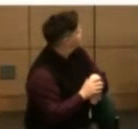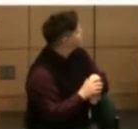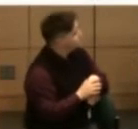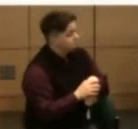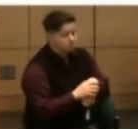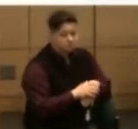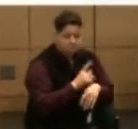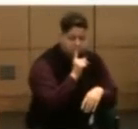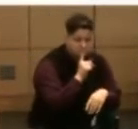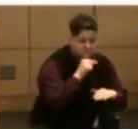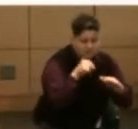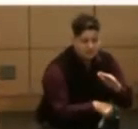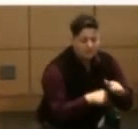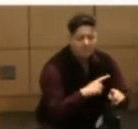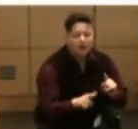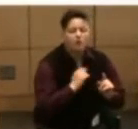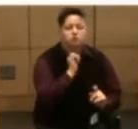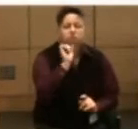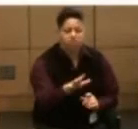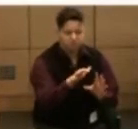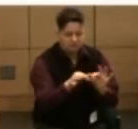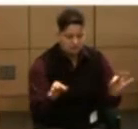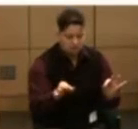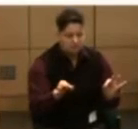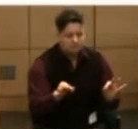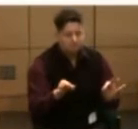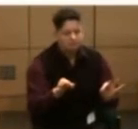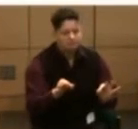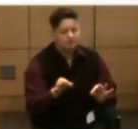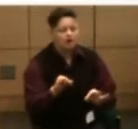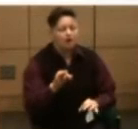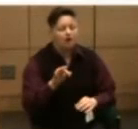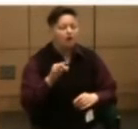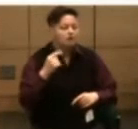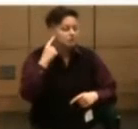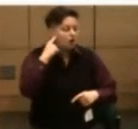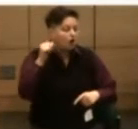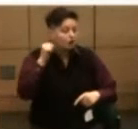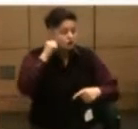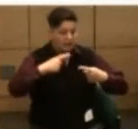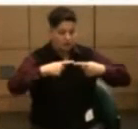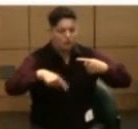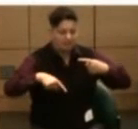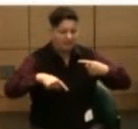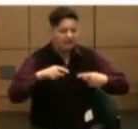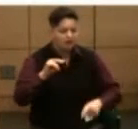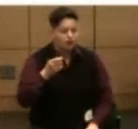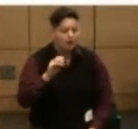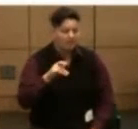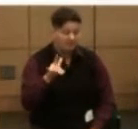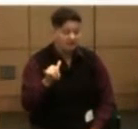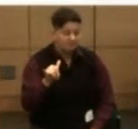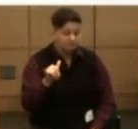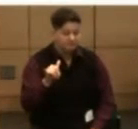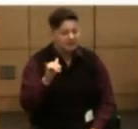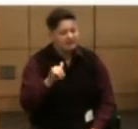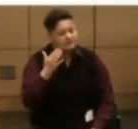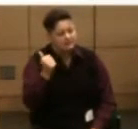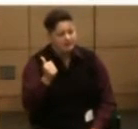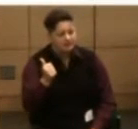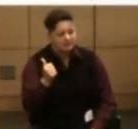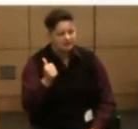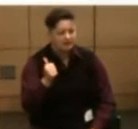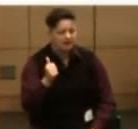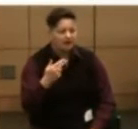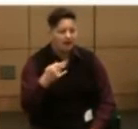certainly there are kids with a unilateral auditory neuropathy spectrum disorder, and this is mostly probably because of the absent or hypoplastic